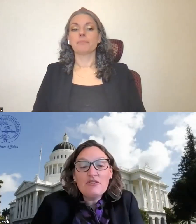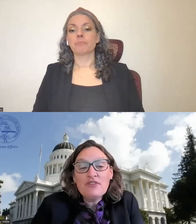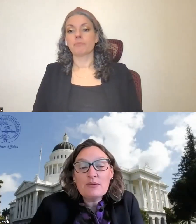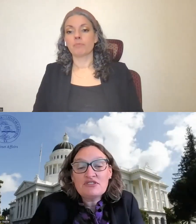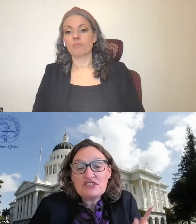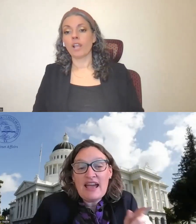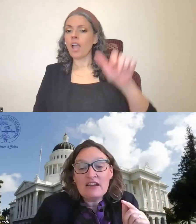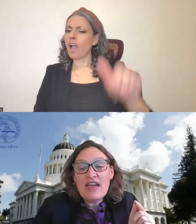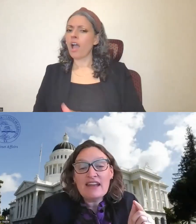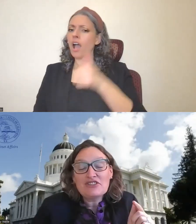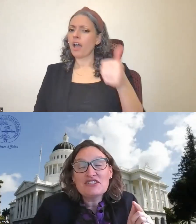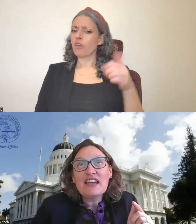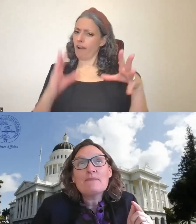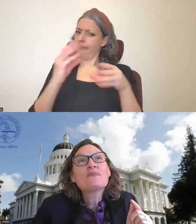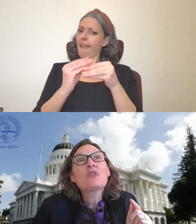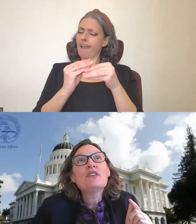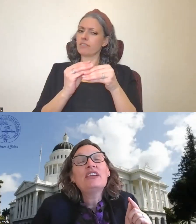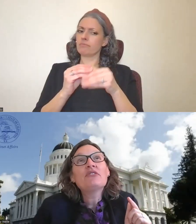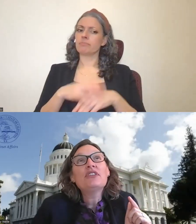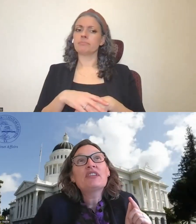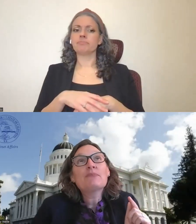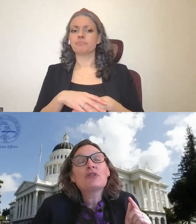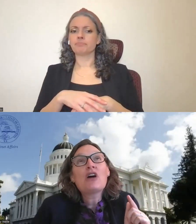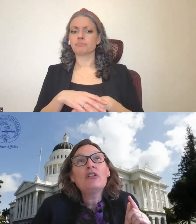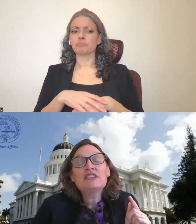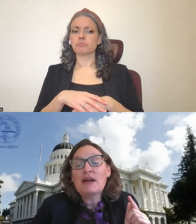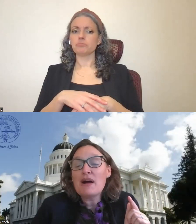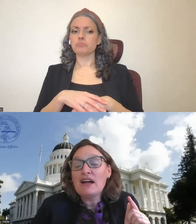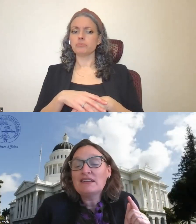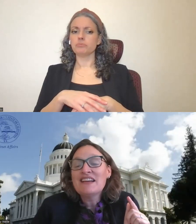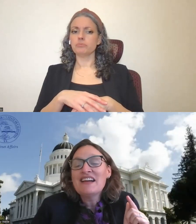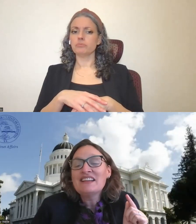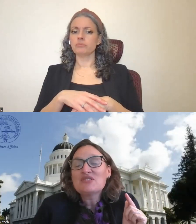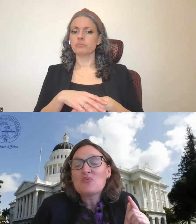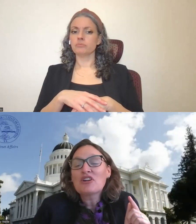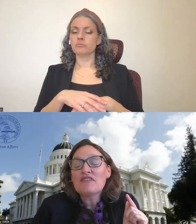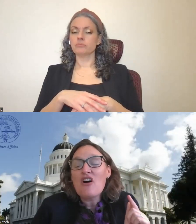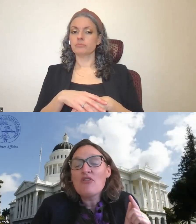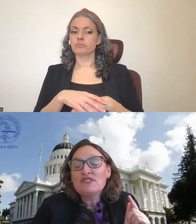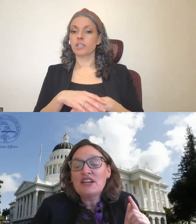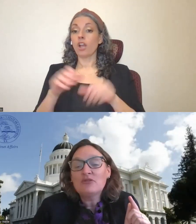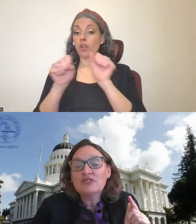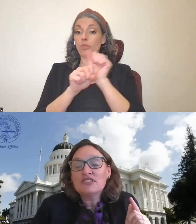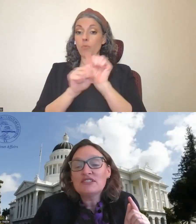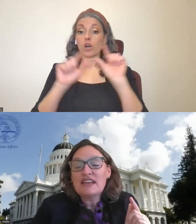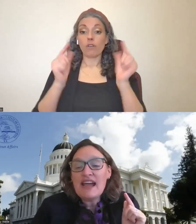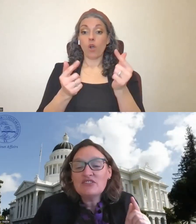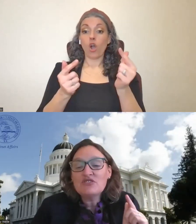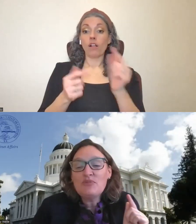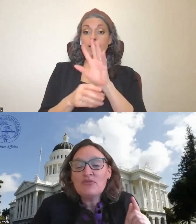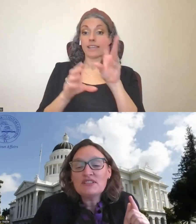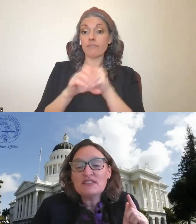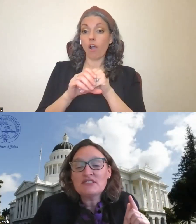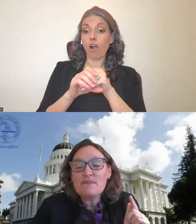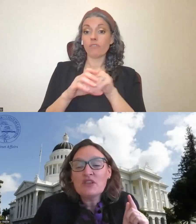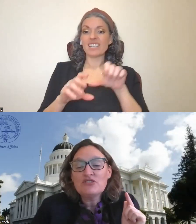The other thing that was, just to add on that, I should say, the other thing that I'm calling to my mind is the work of all those stakeholders, says that as you